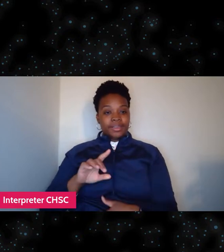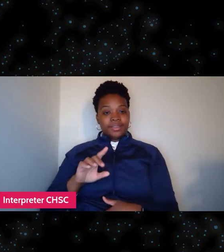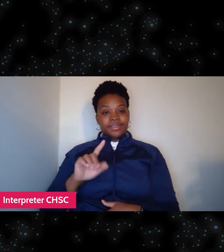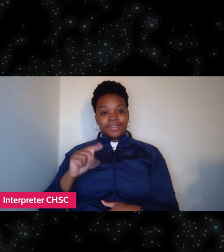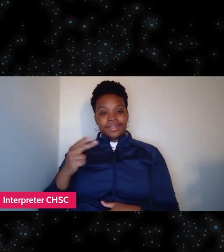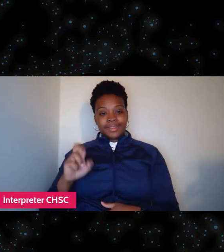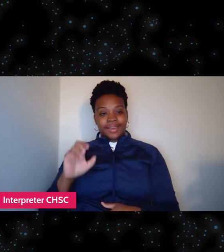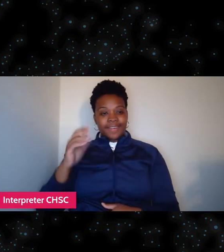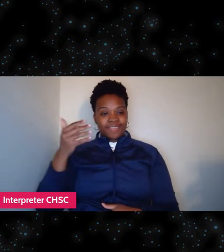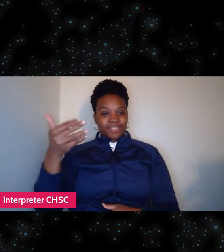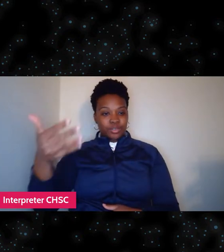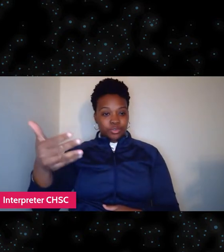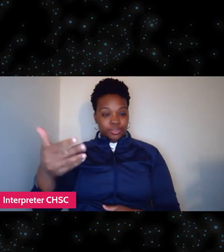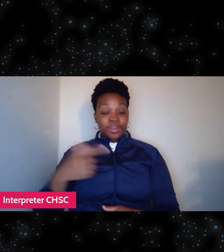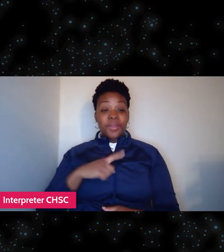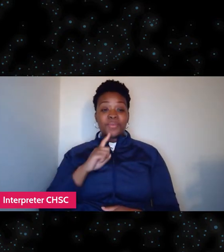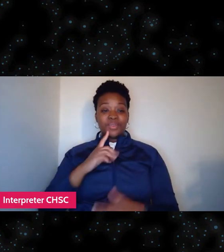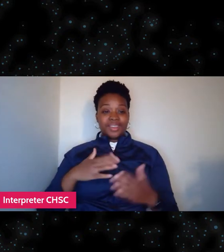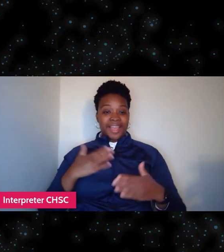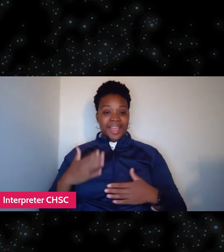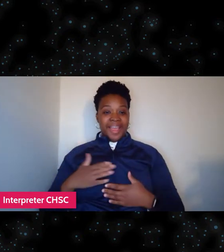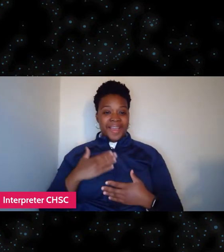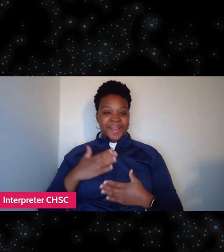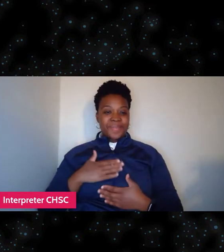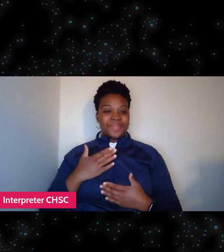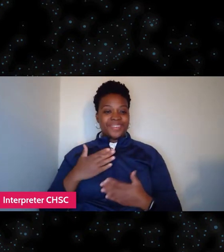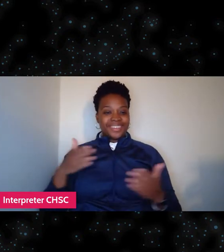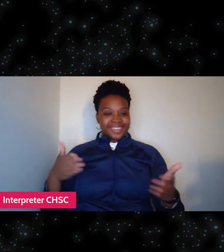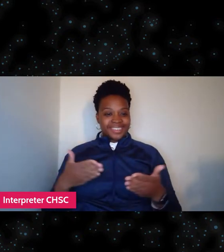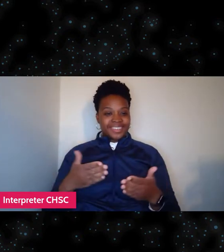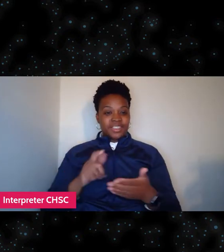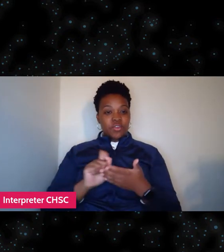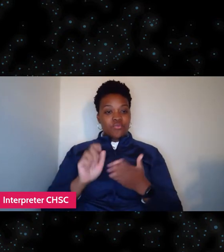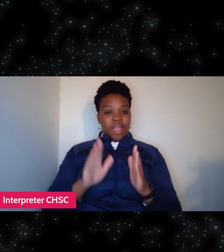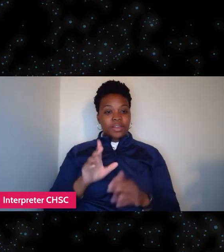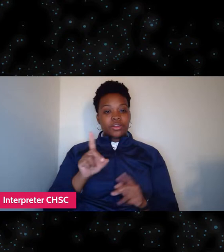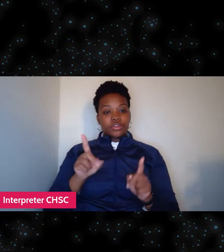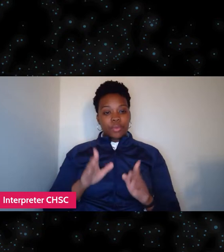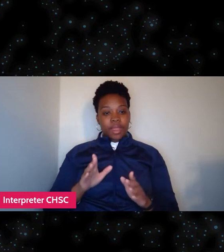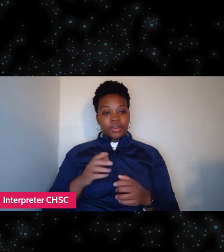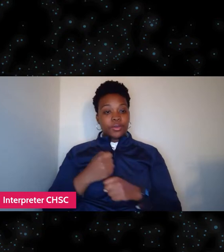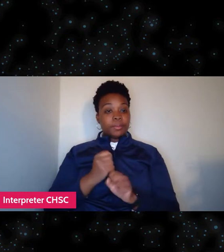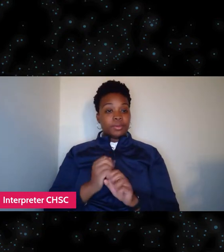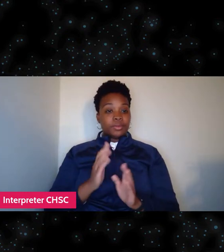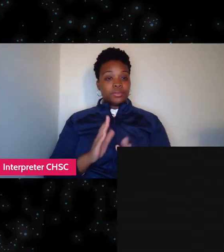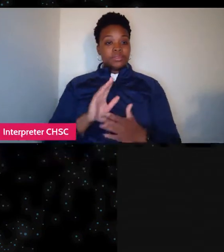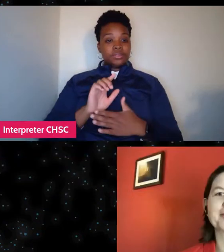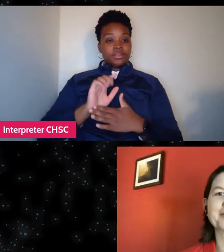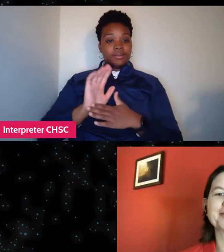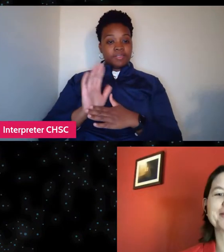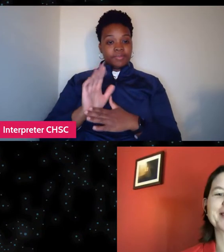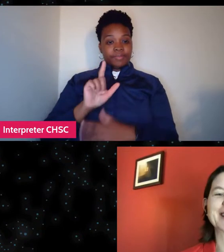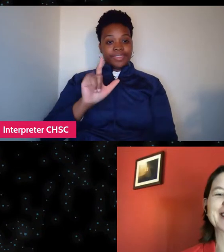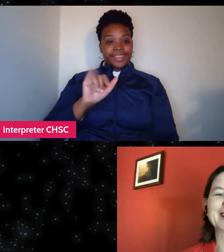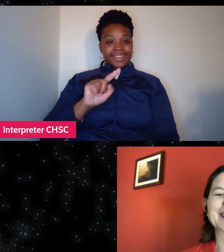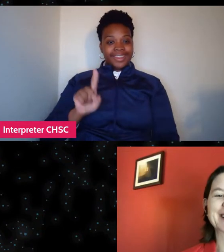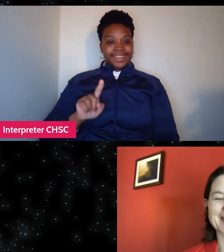I'm super happy to introduce to you guys writer, director, producer of the film, Liz